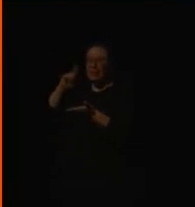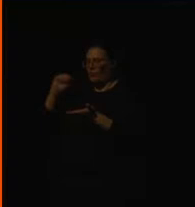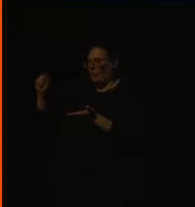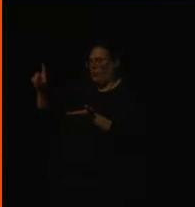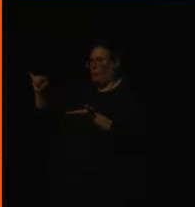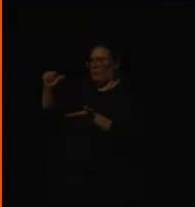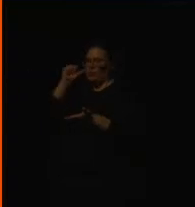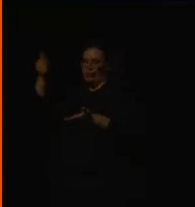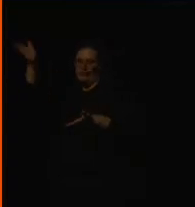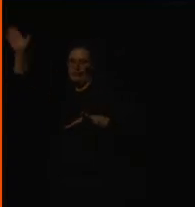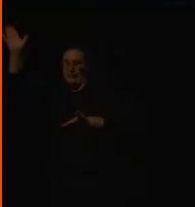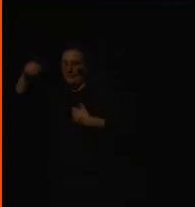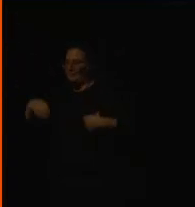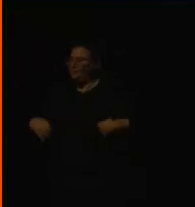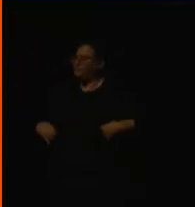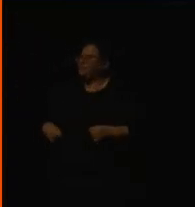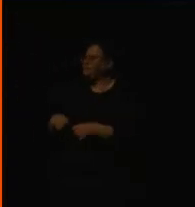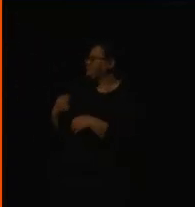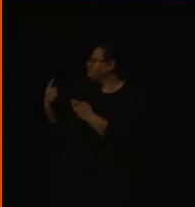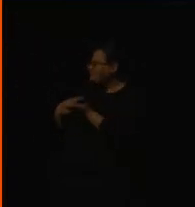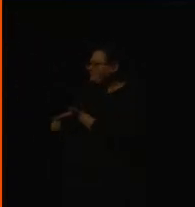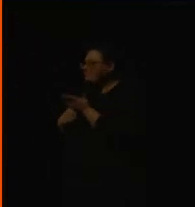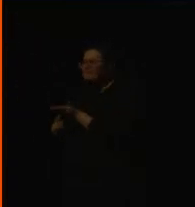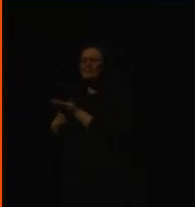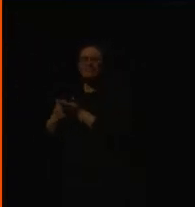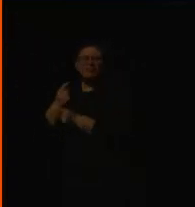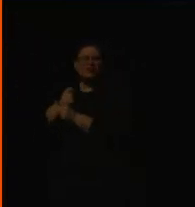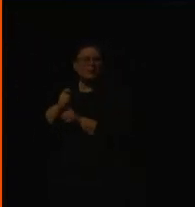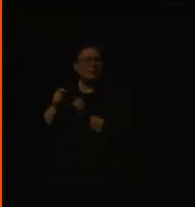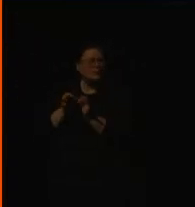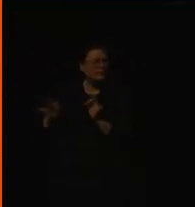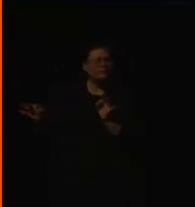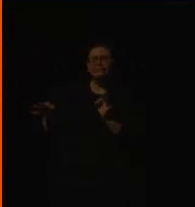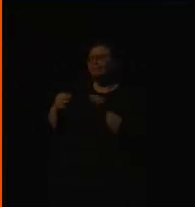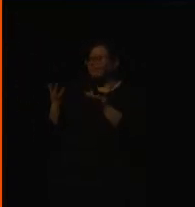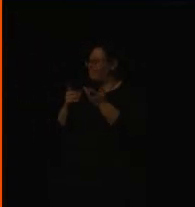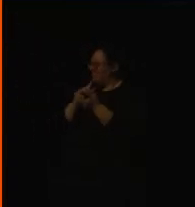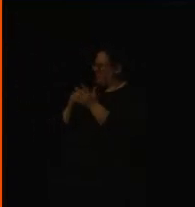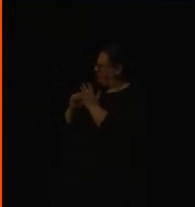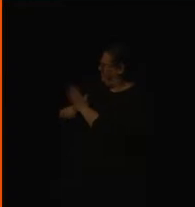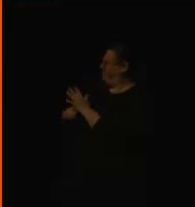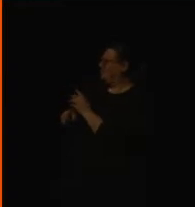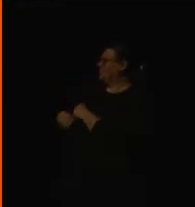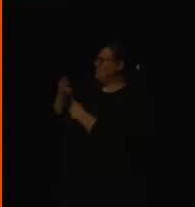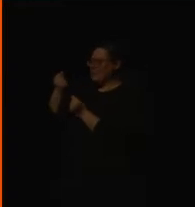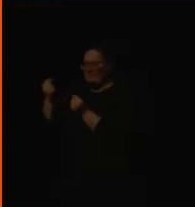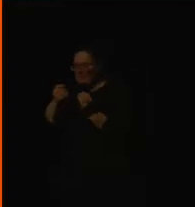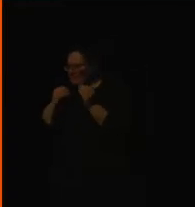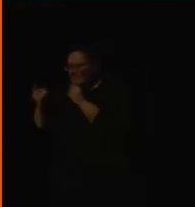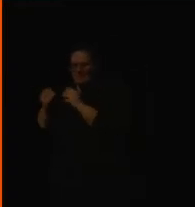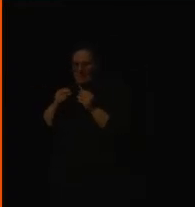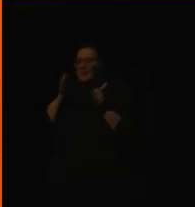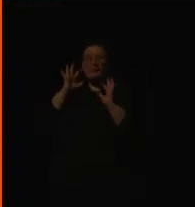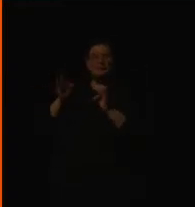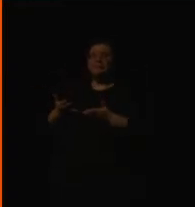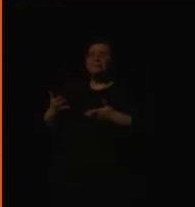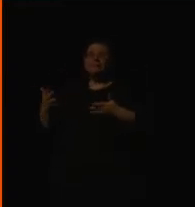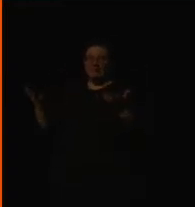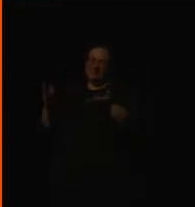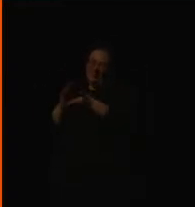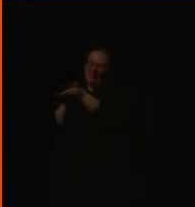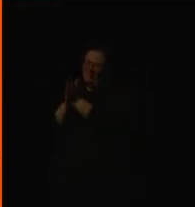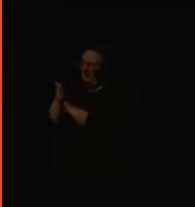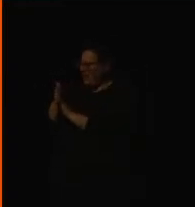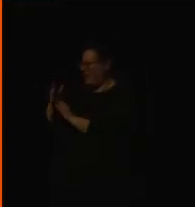a rally. We were searching for the words that would capture the urgency of the moment. And the words we landed on would become in many